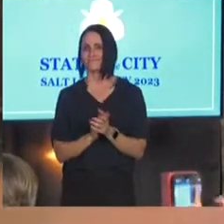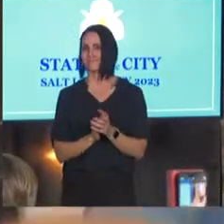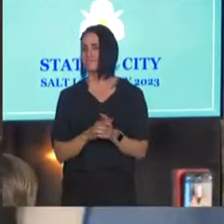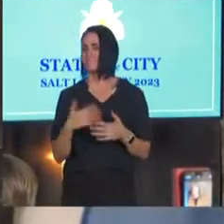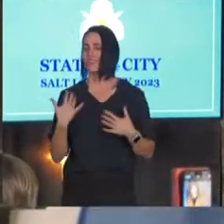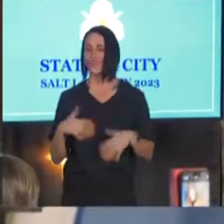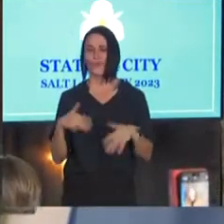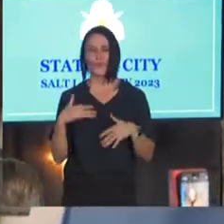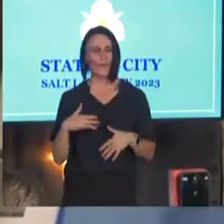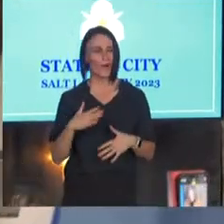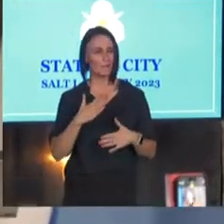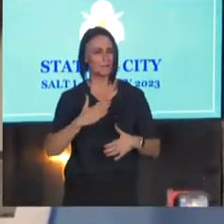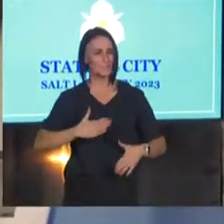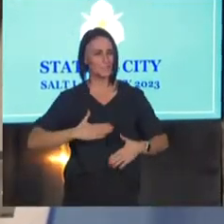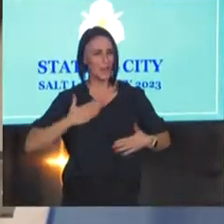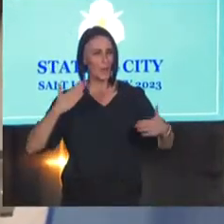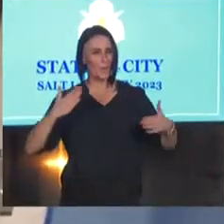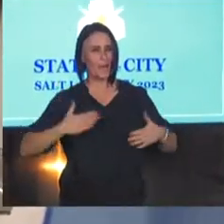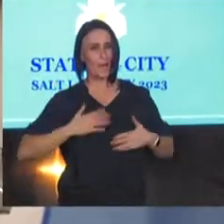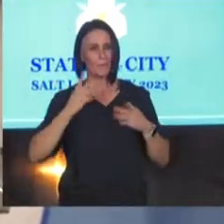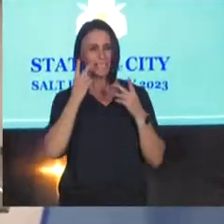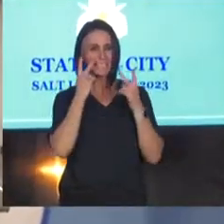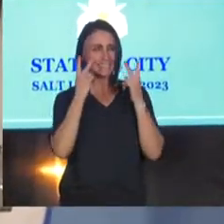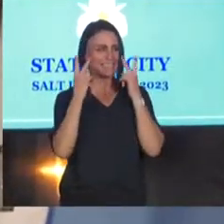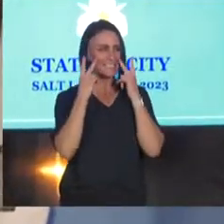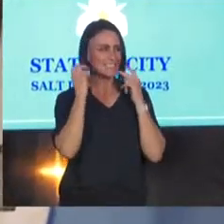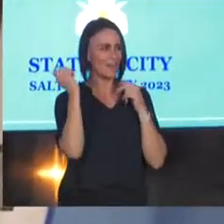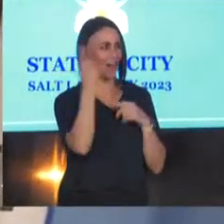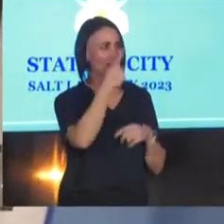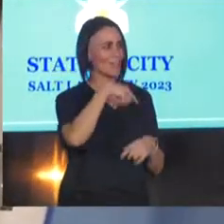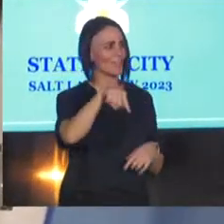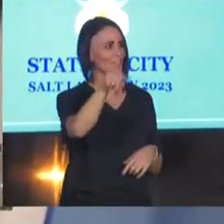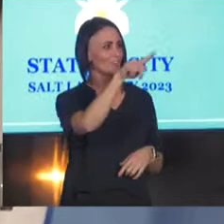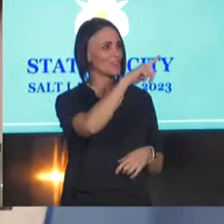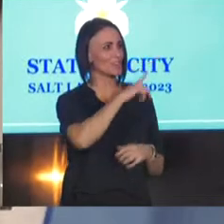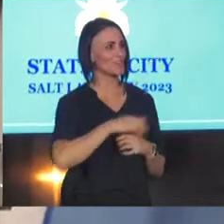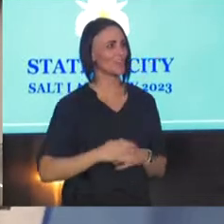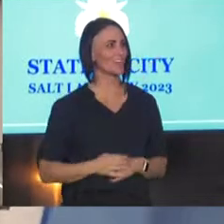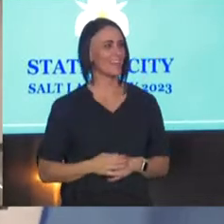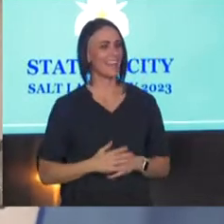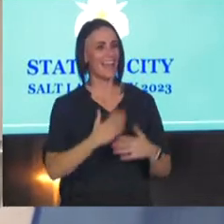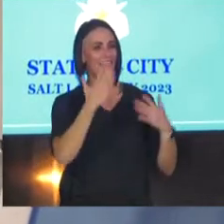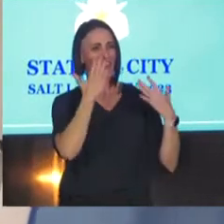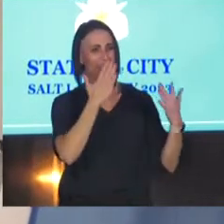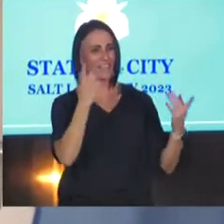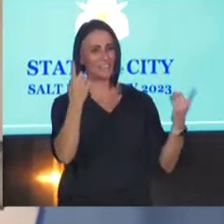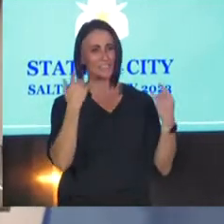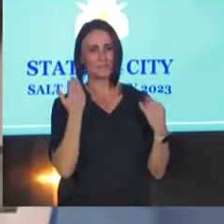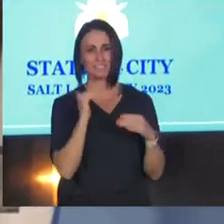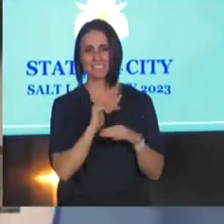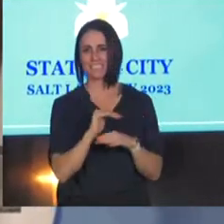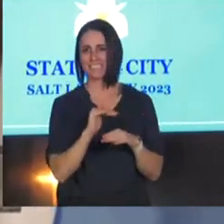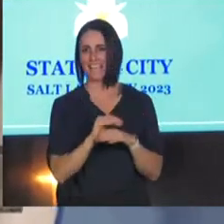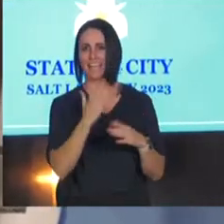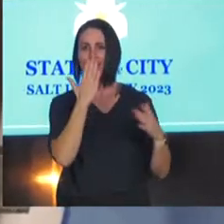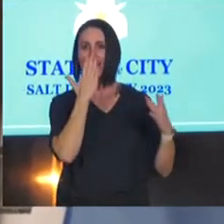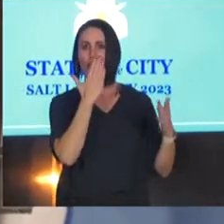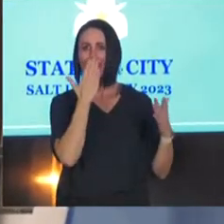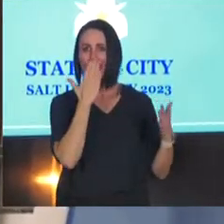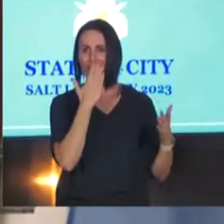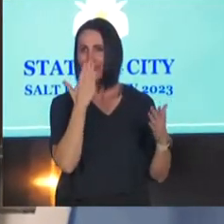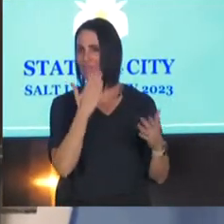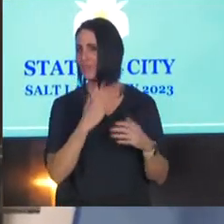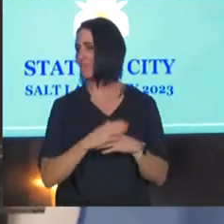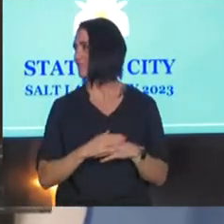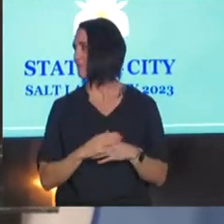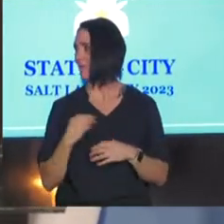Oh my gosh, I'm so happy to see all of you. Thank you for being here tonight. And thanks to